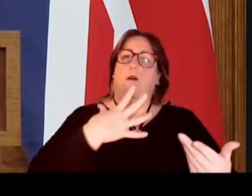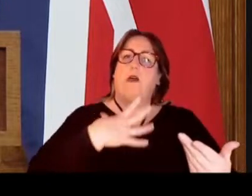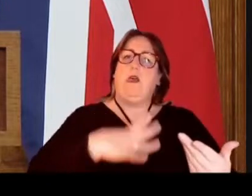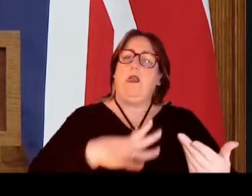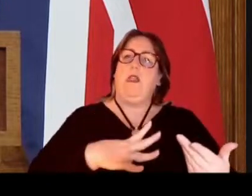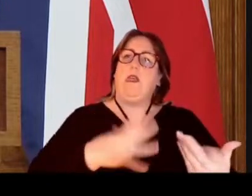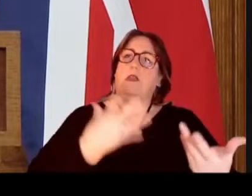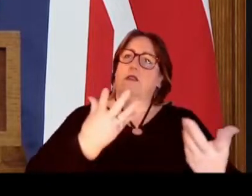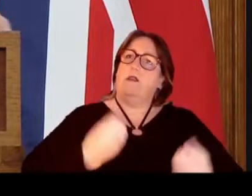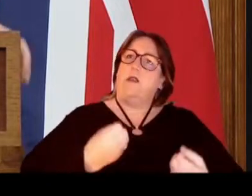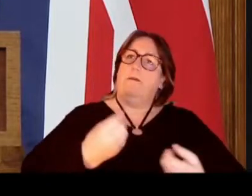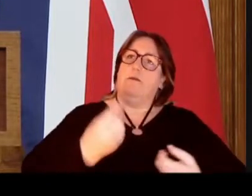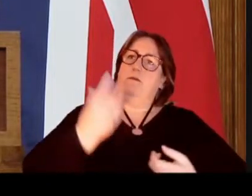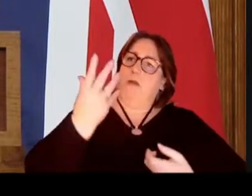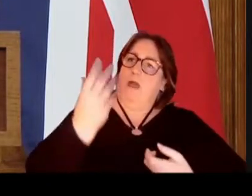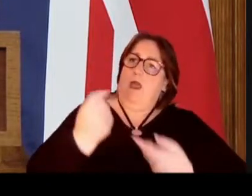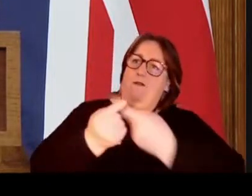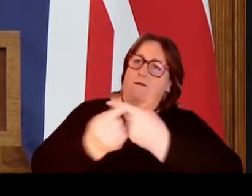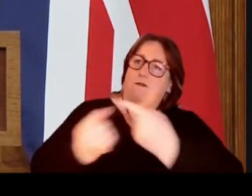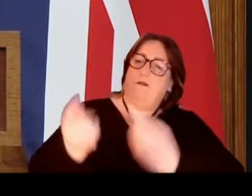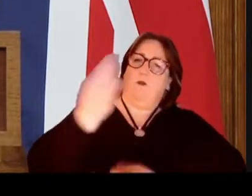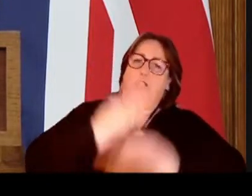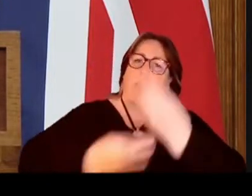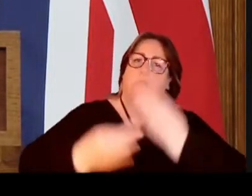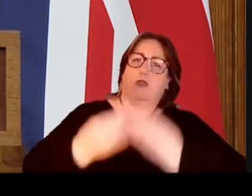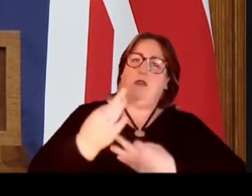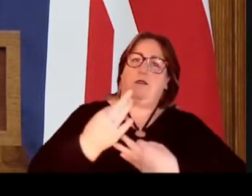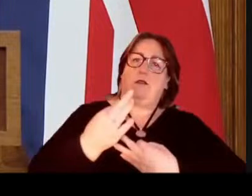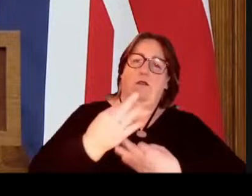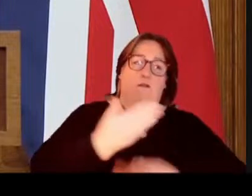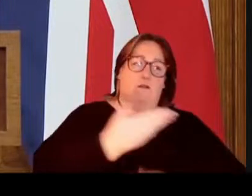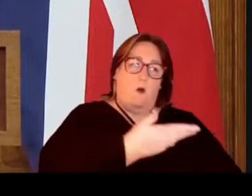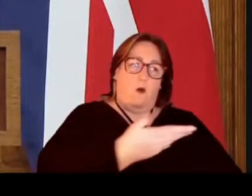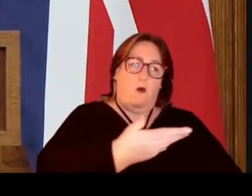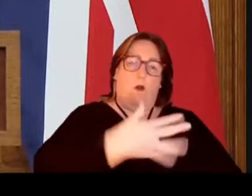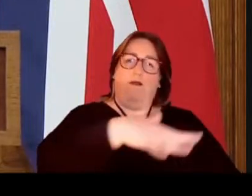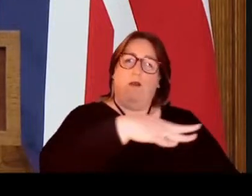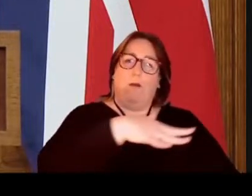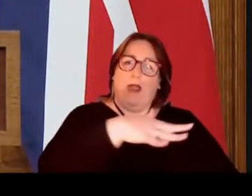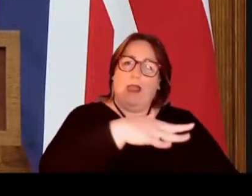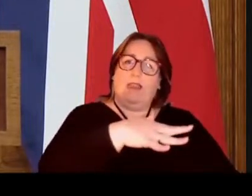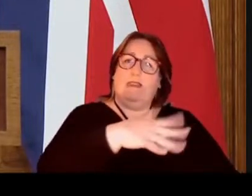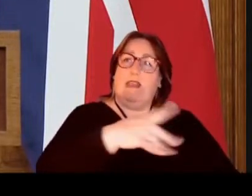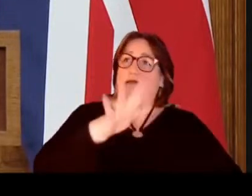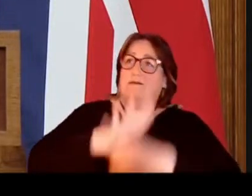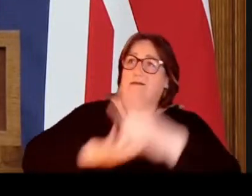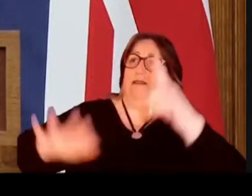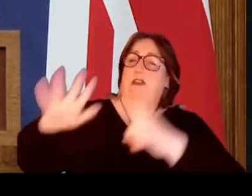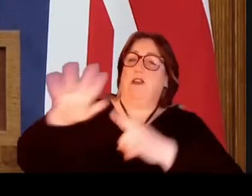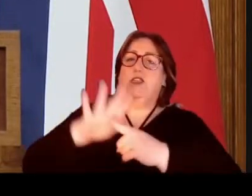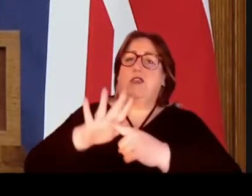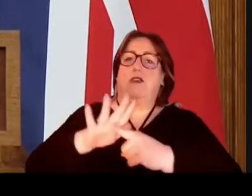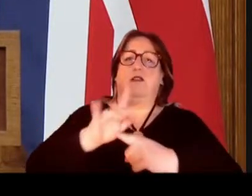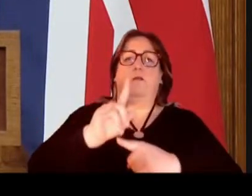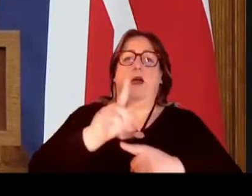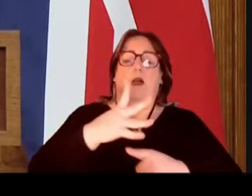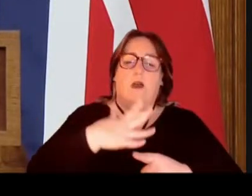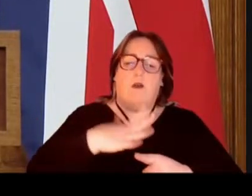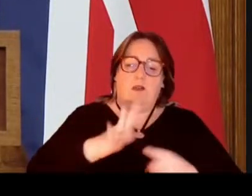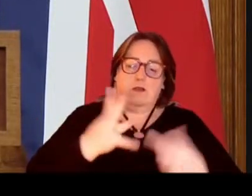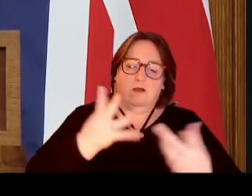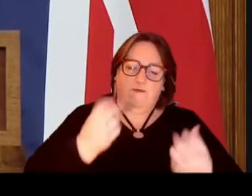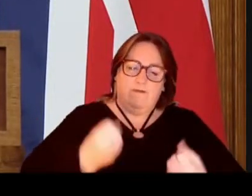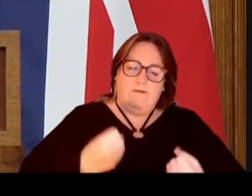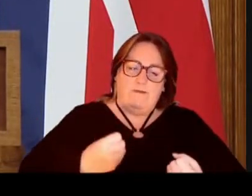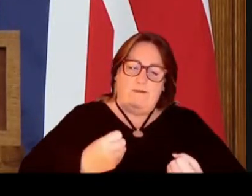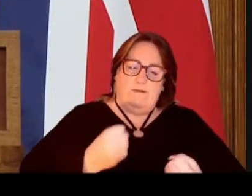and the nation, I first want to recognise their unimaginable grief, because I know